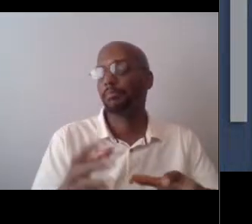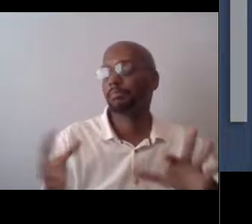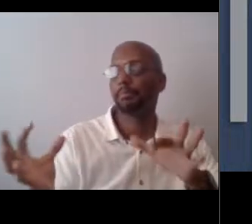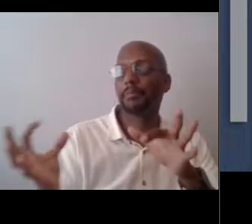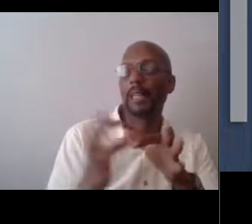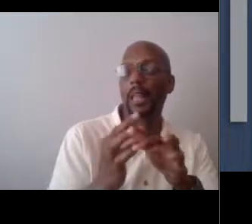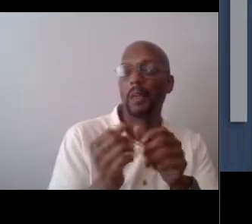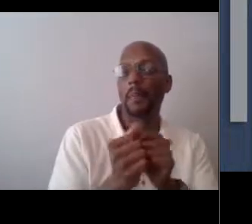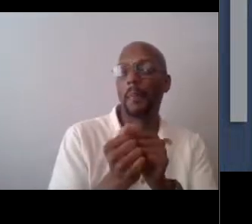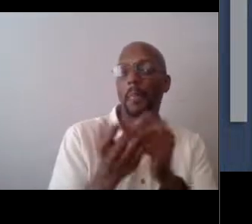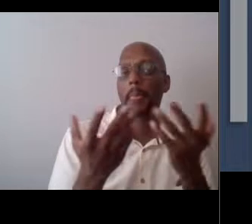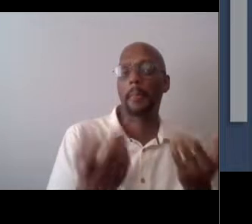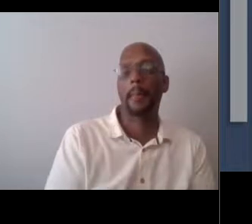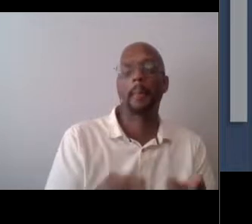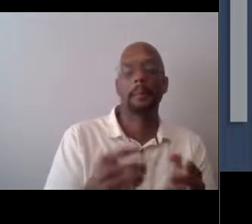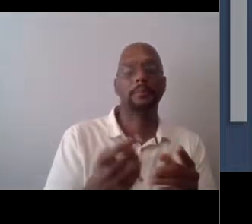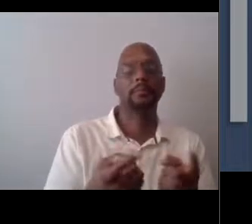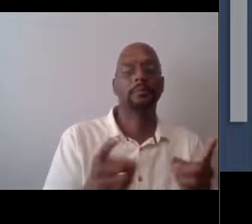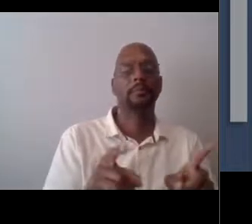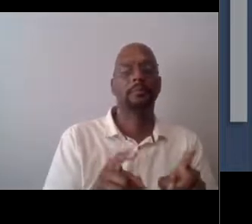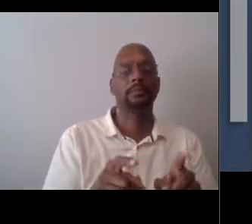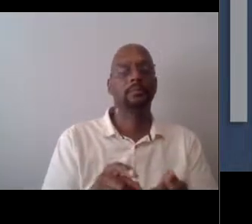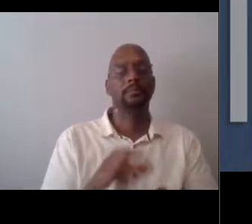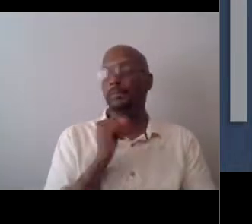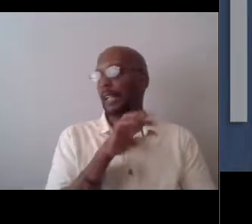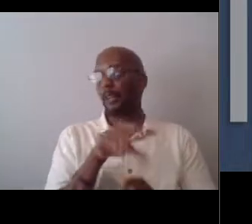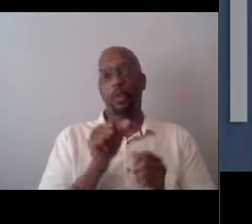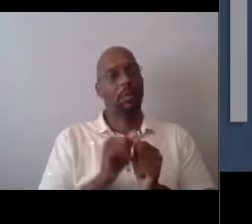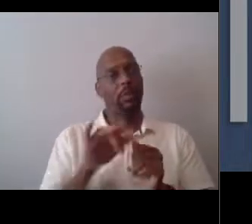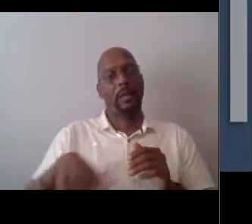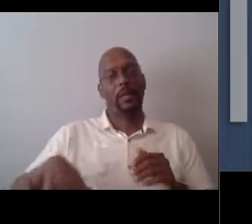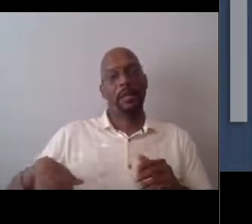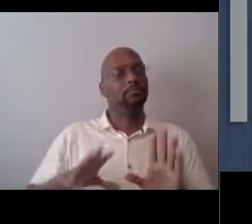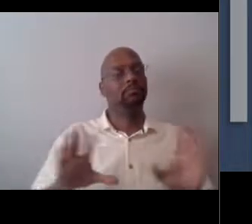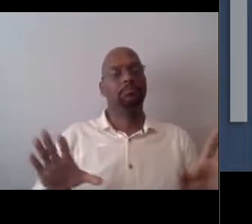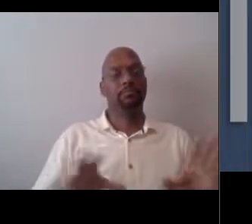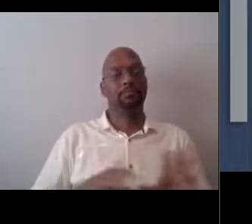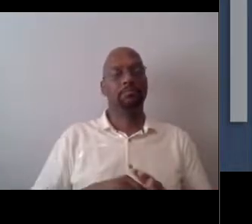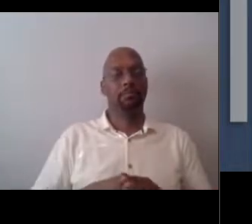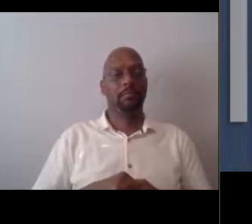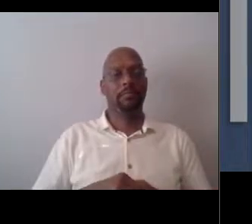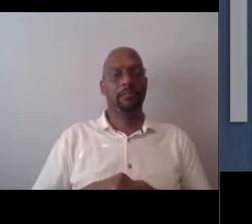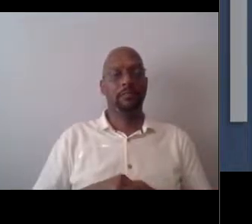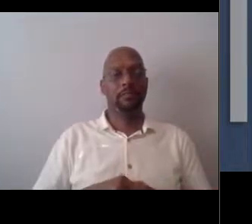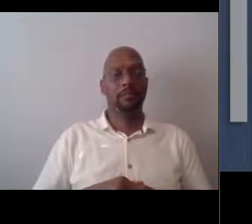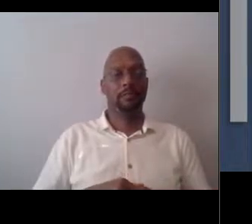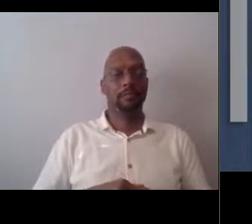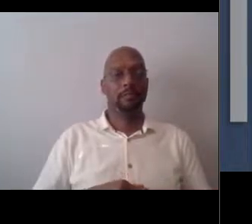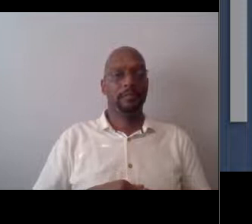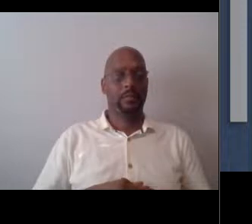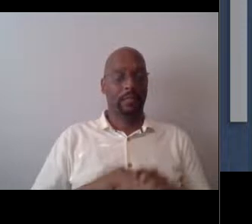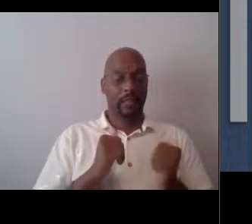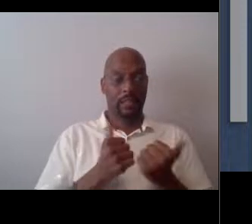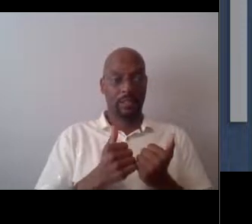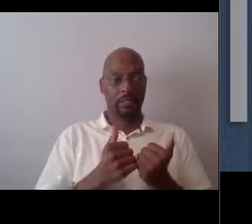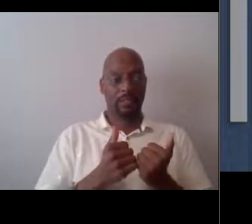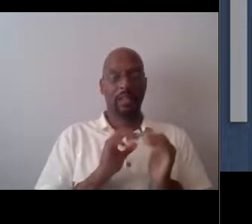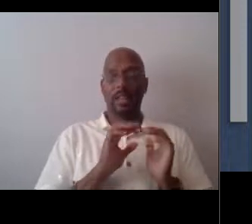that. We haven't been involved in this at all, and so, as an agency that